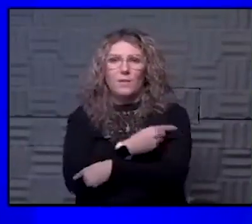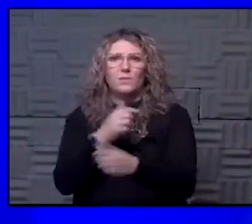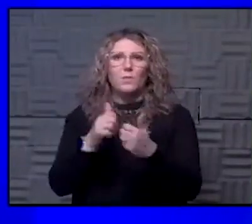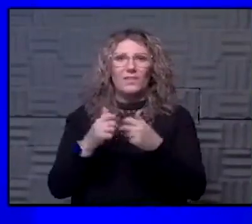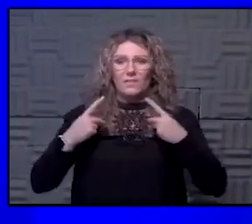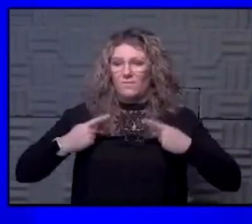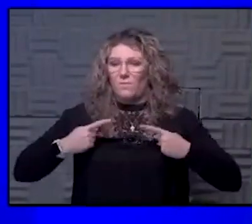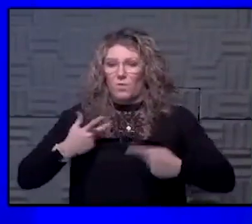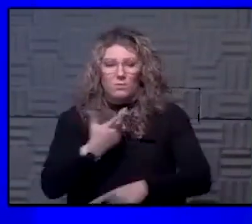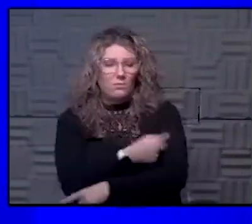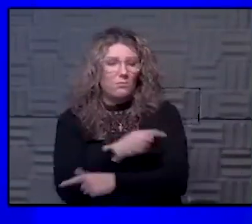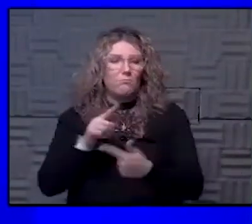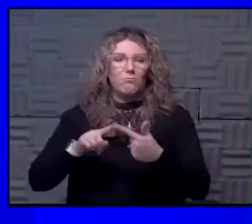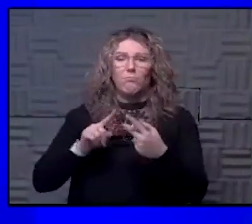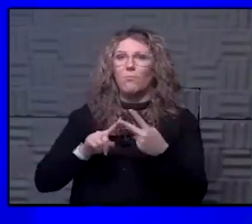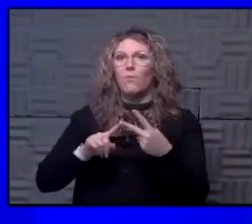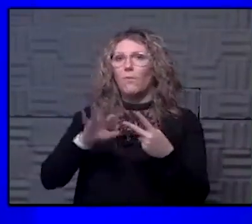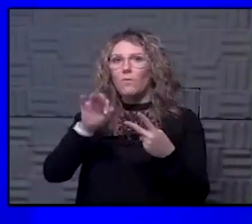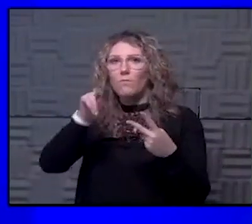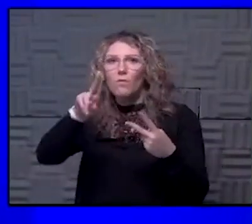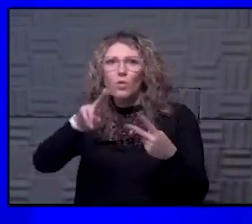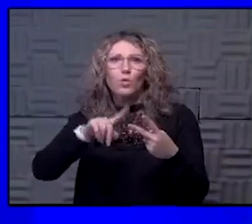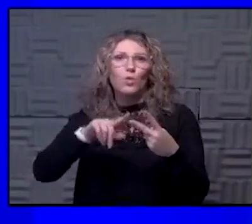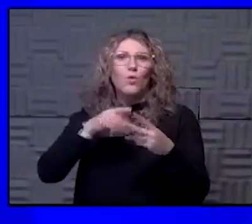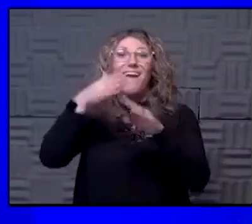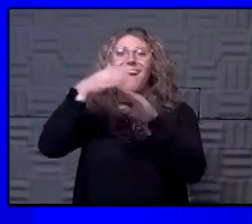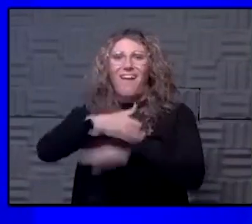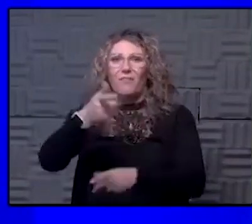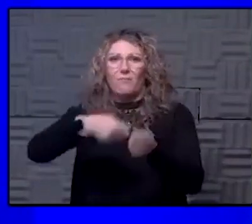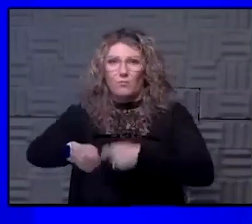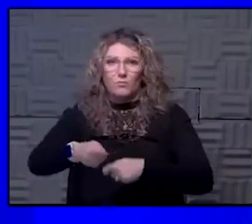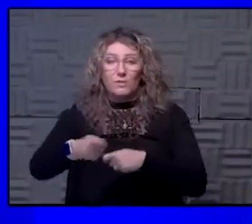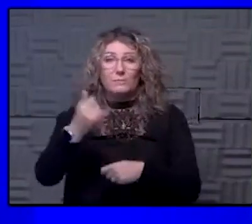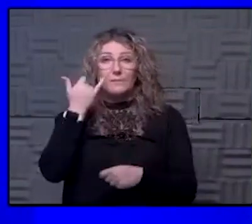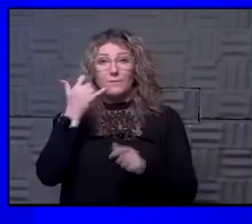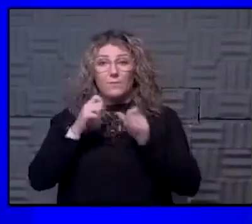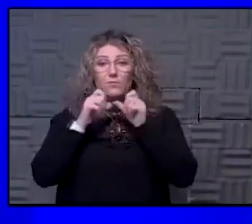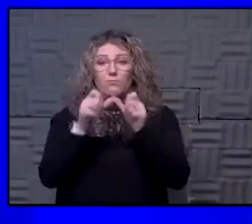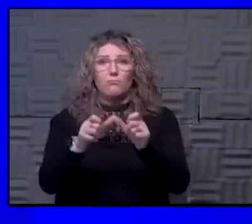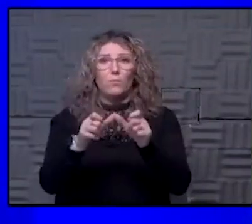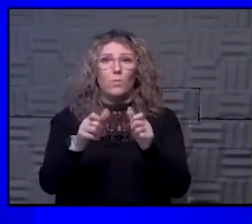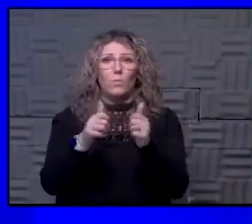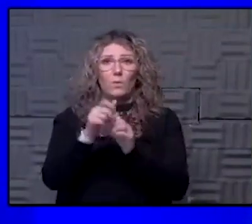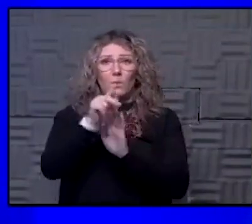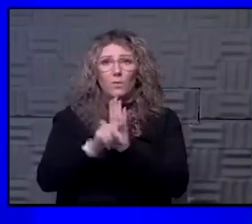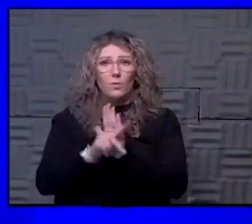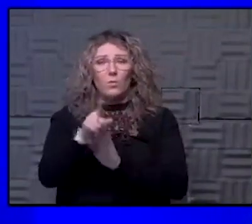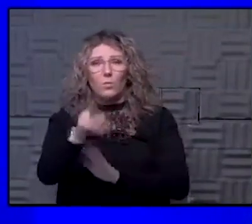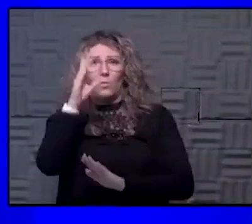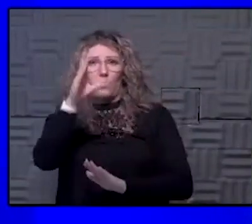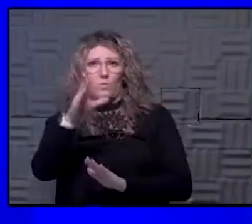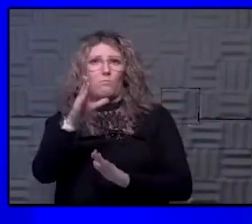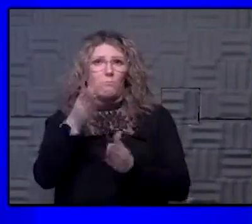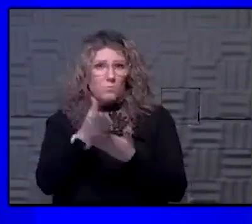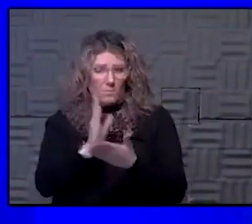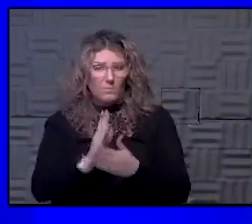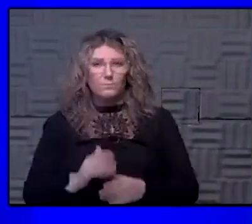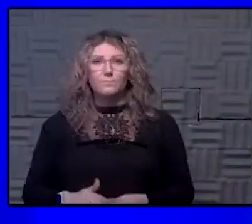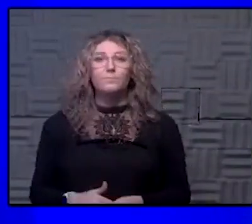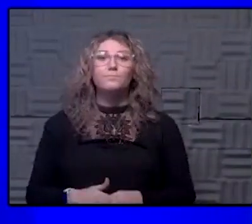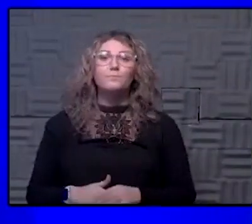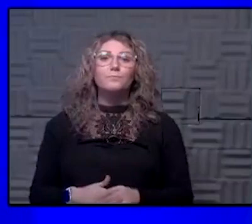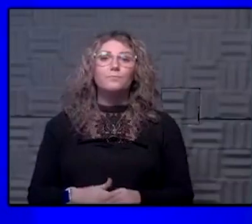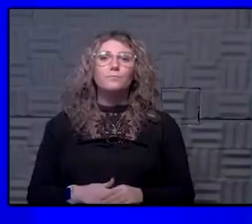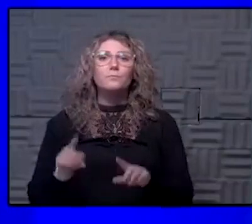pneumonia vaccine, influenza vaccine after transplant. And I think if you continue with those protocols, you're going to be okay.